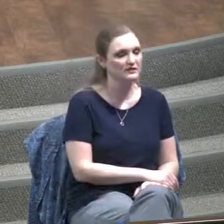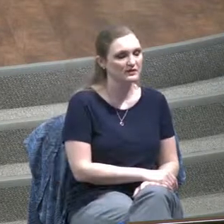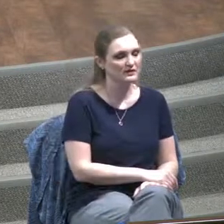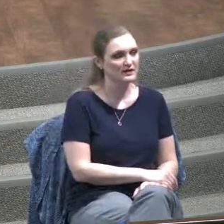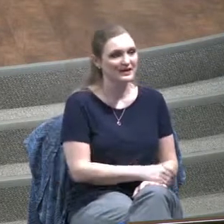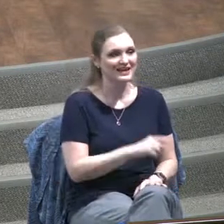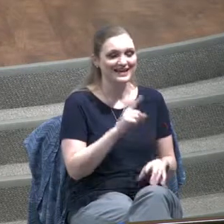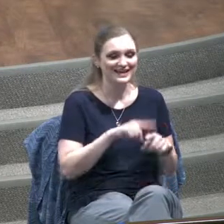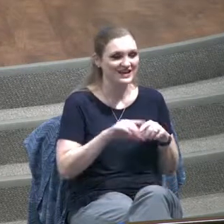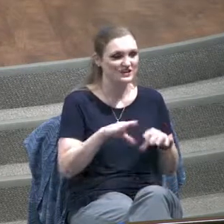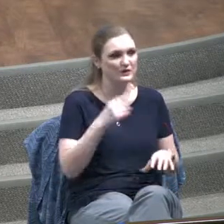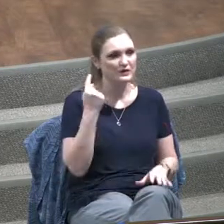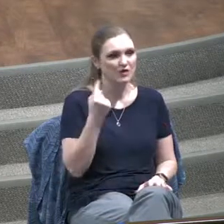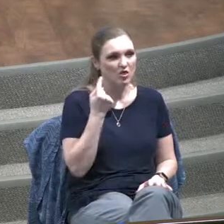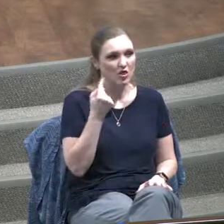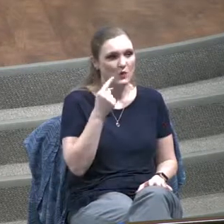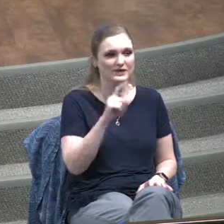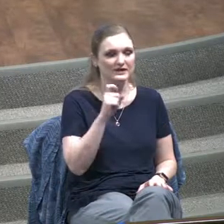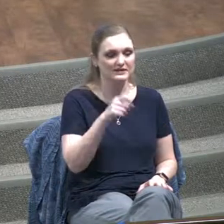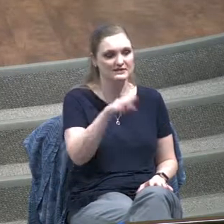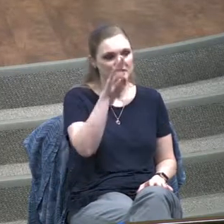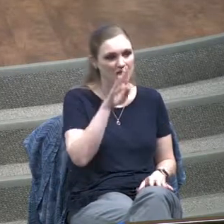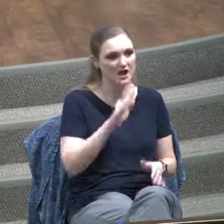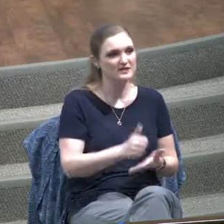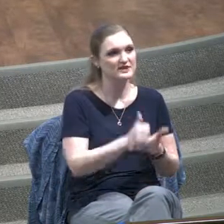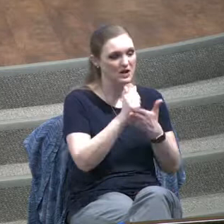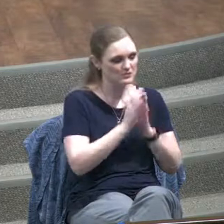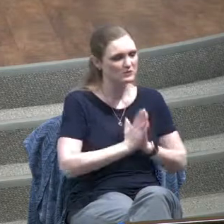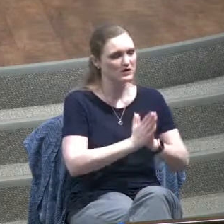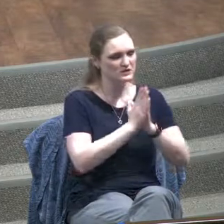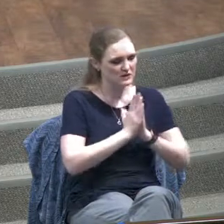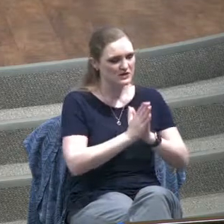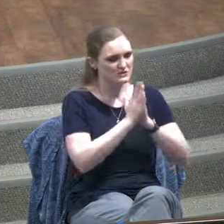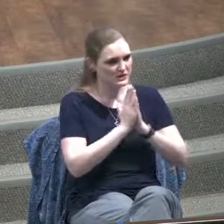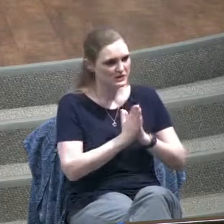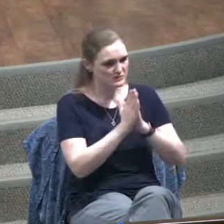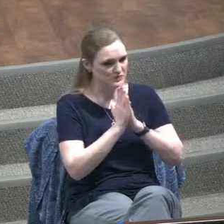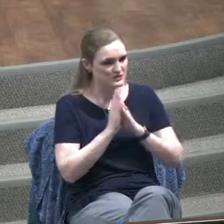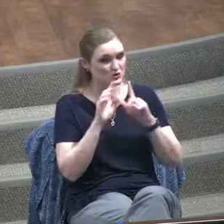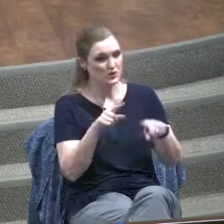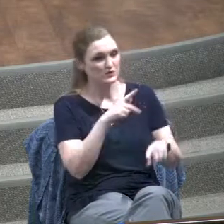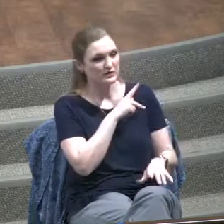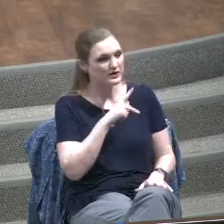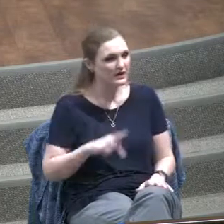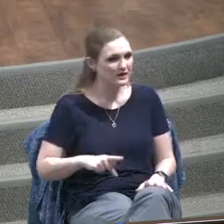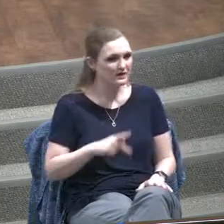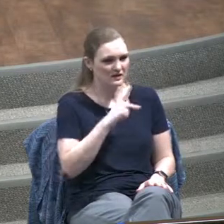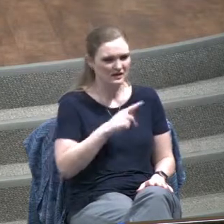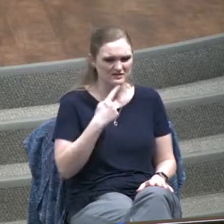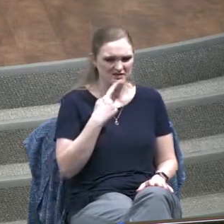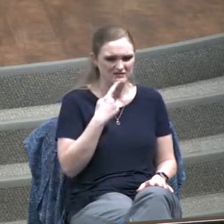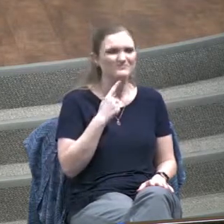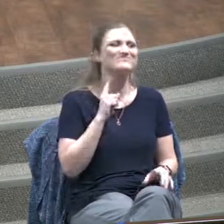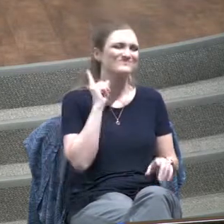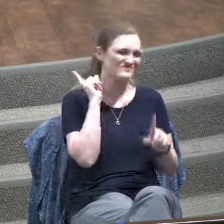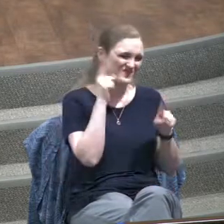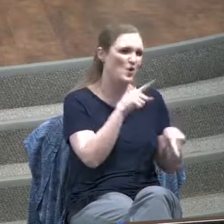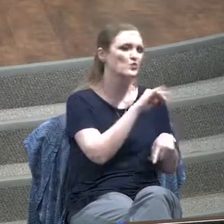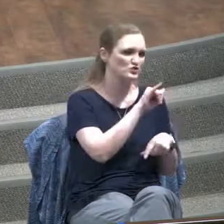he's got to have God's help. He prays to God. He goes to the king, and the king says, go to